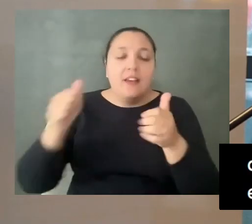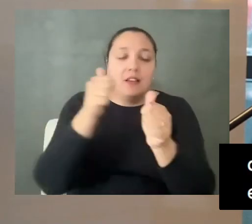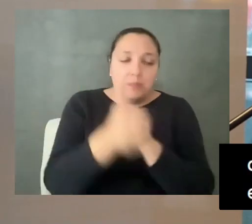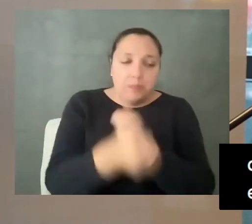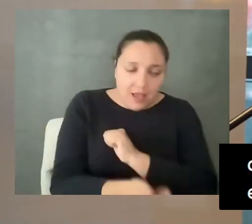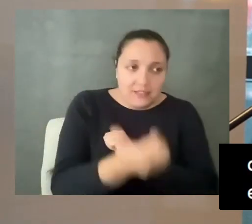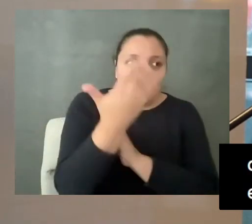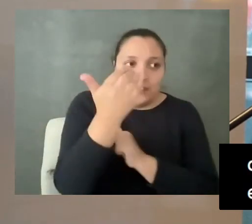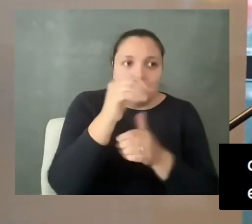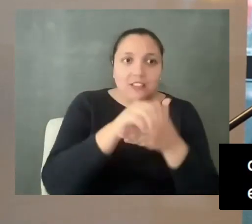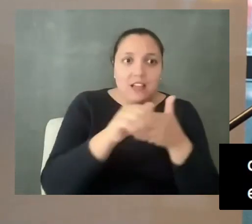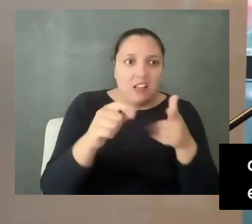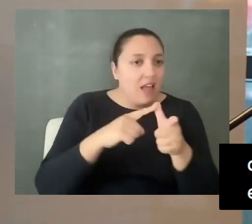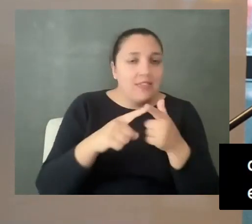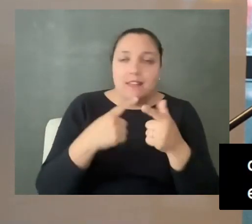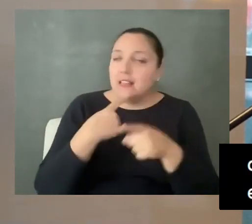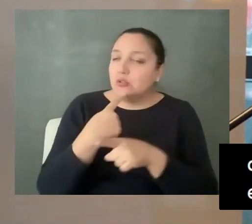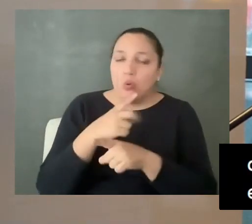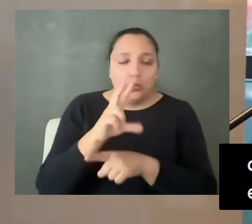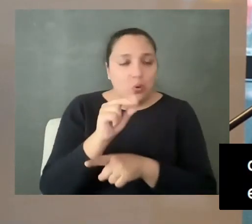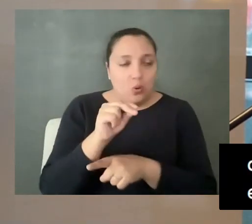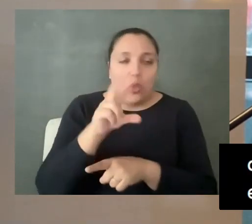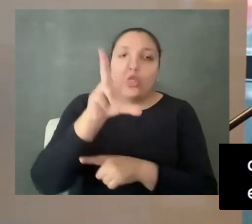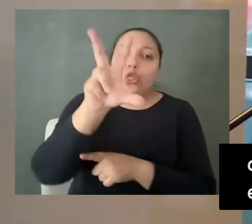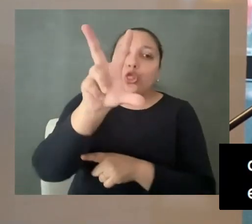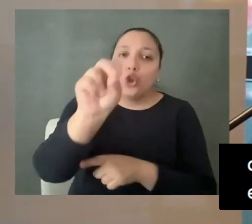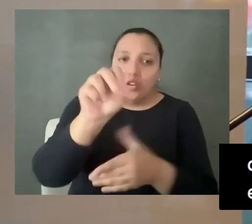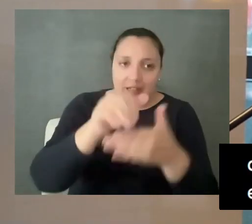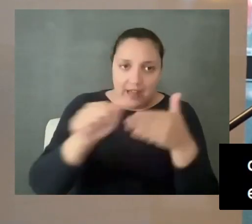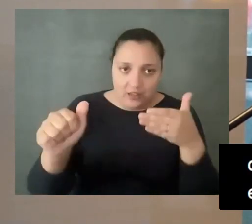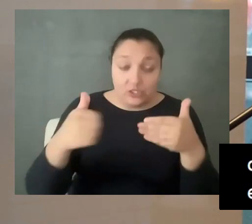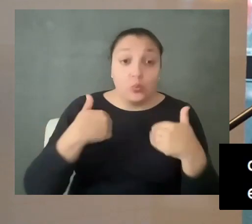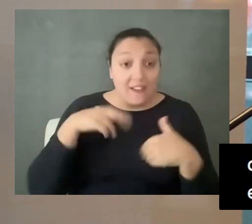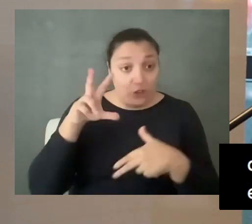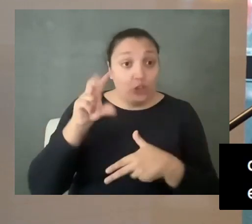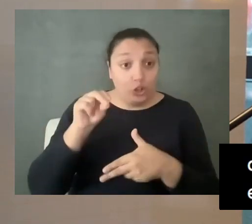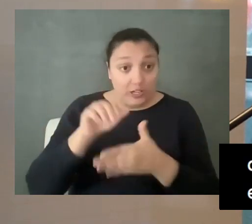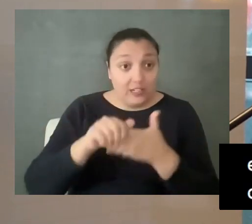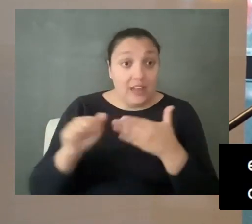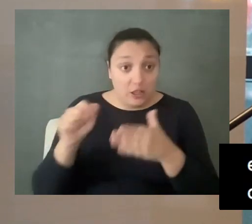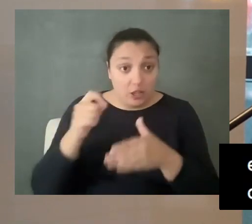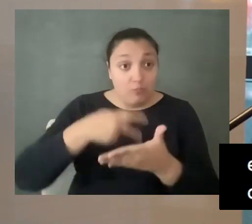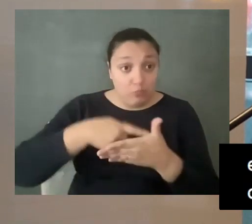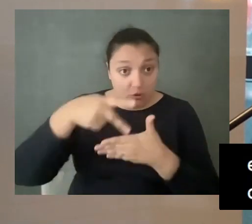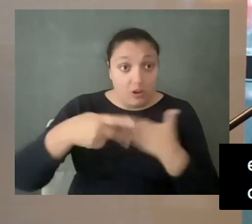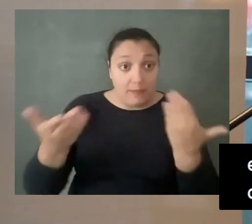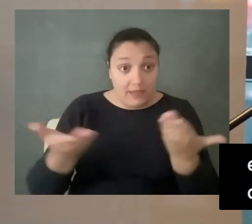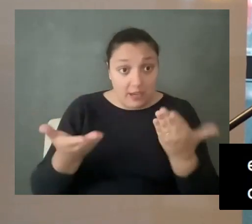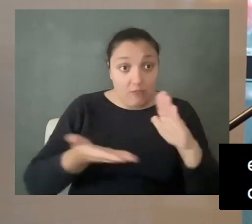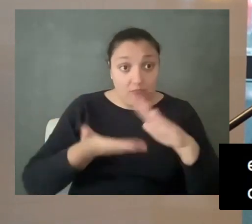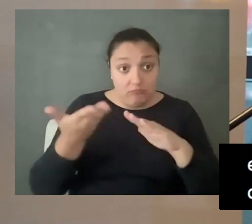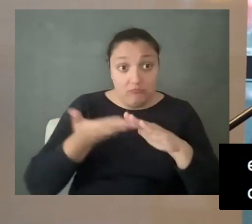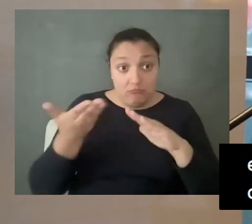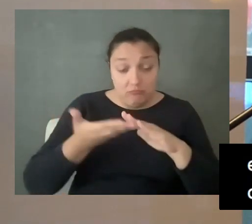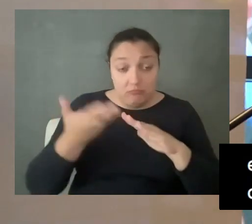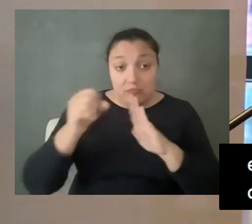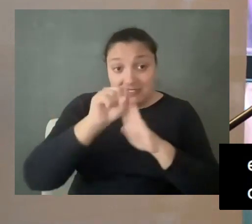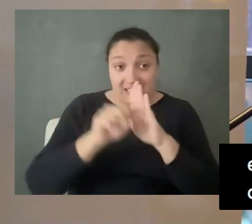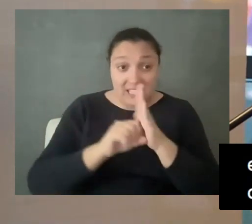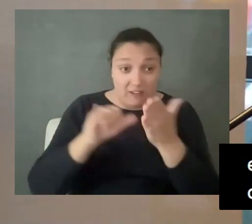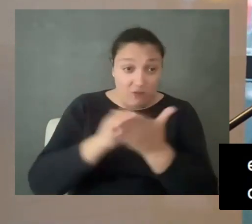take it to $30, right? And so we have a $30 program here running in the state of New York. And although that